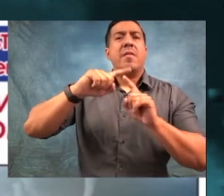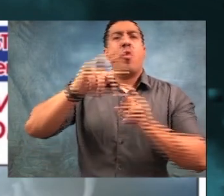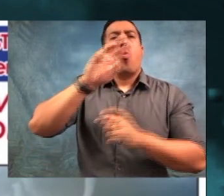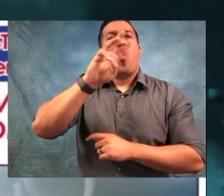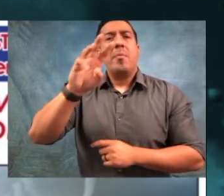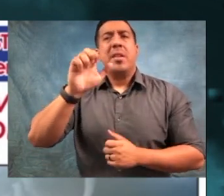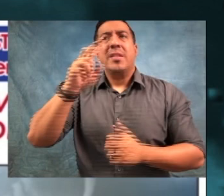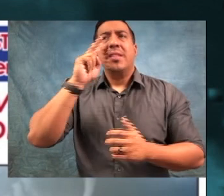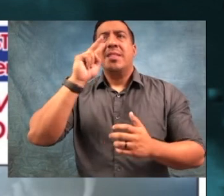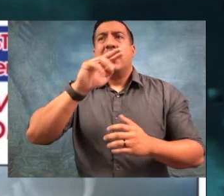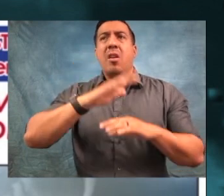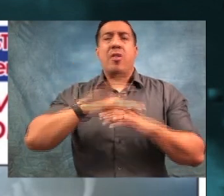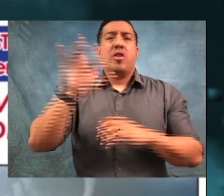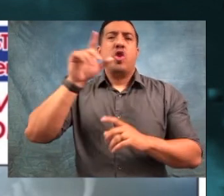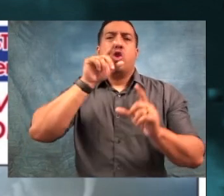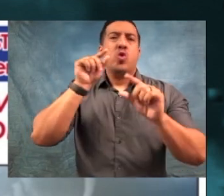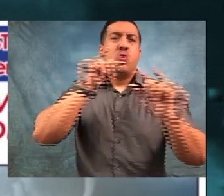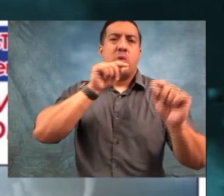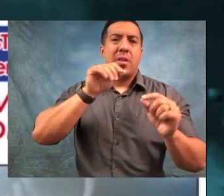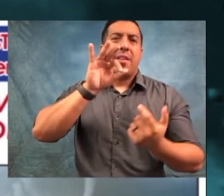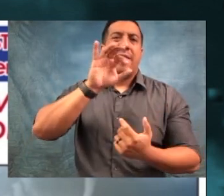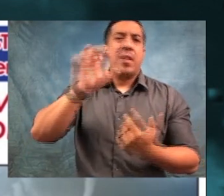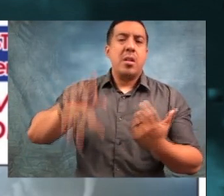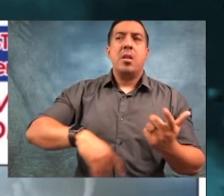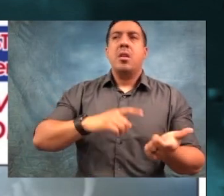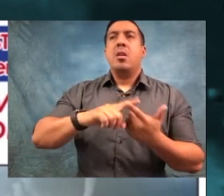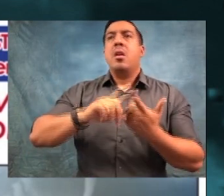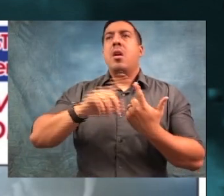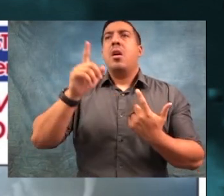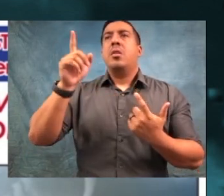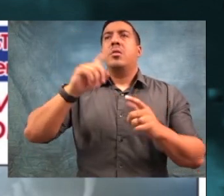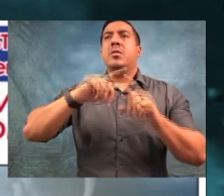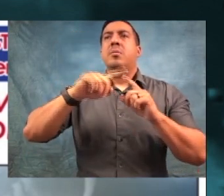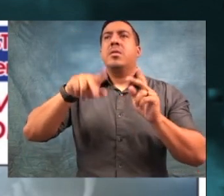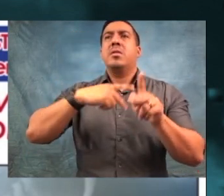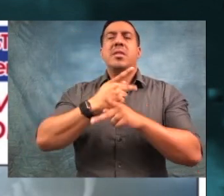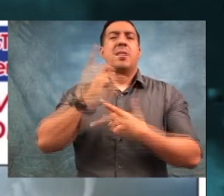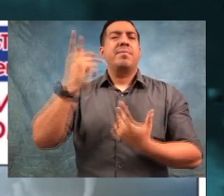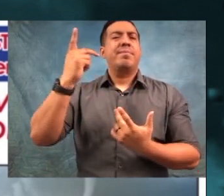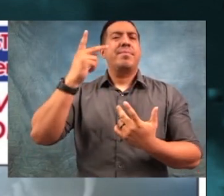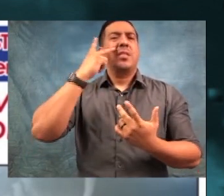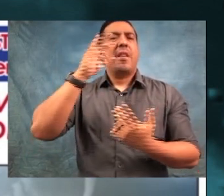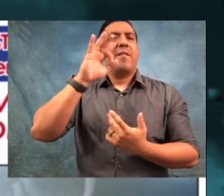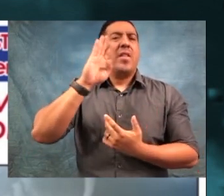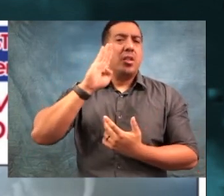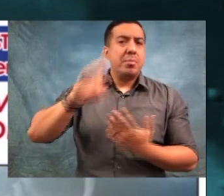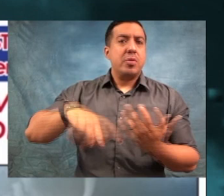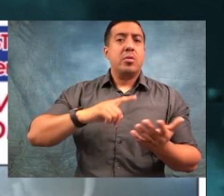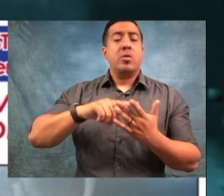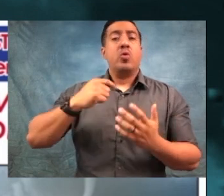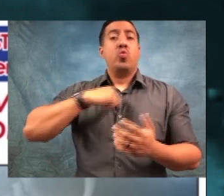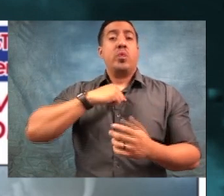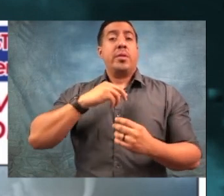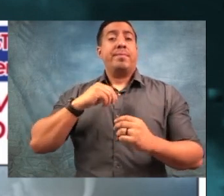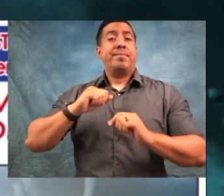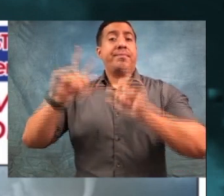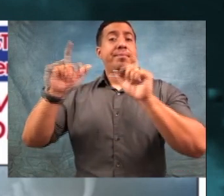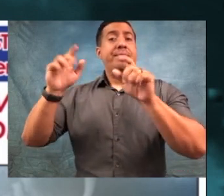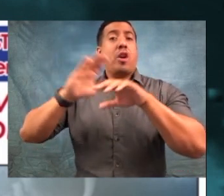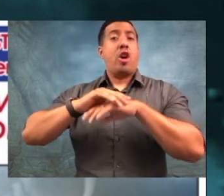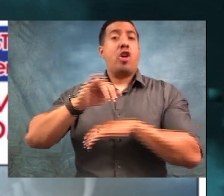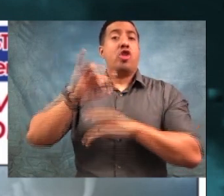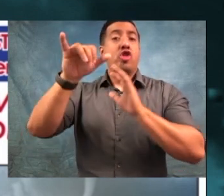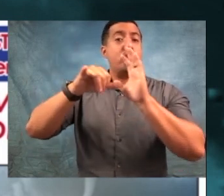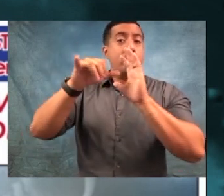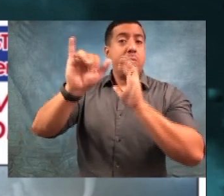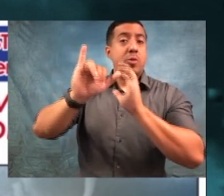Finally, some links here to stay informed, websites. You can see our Twitter feed there, our Facebook page. We also post